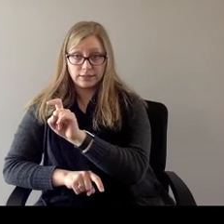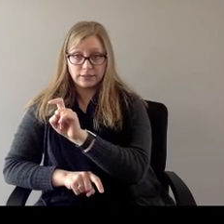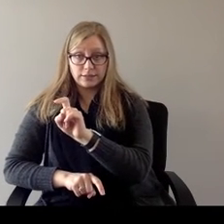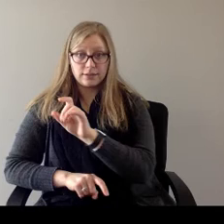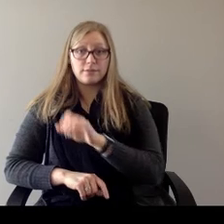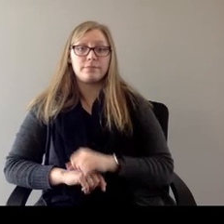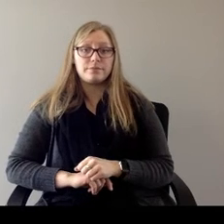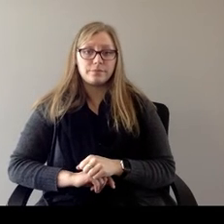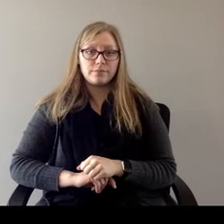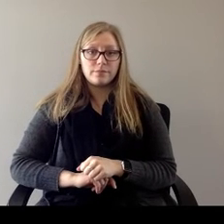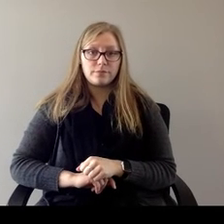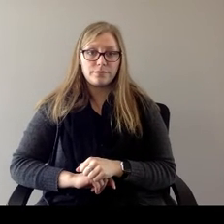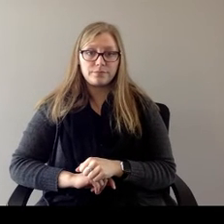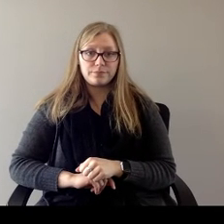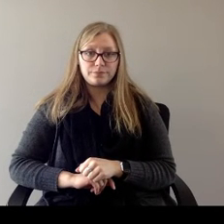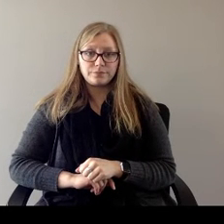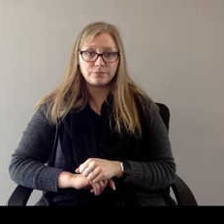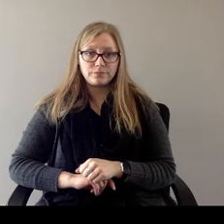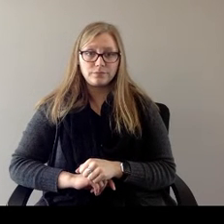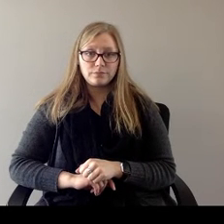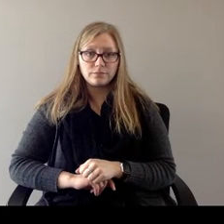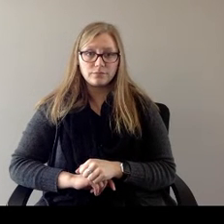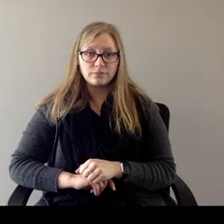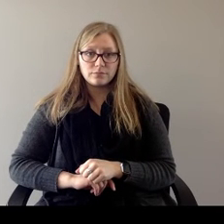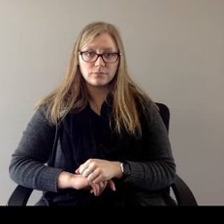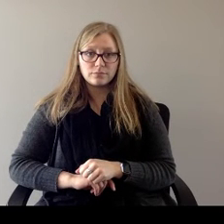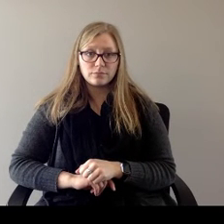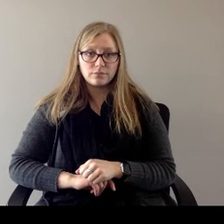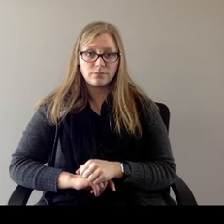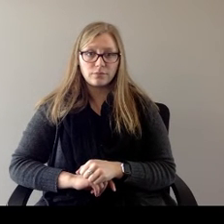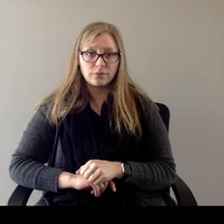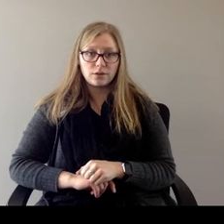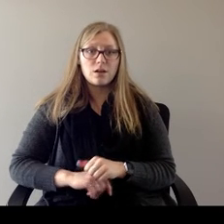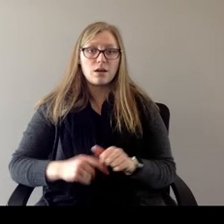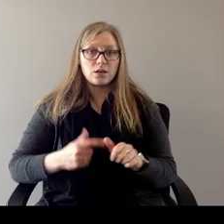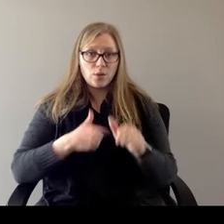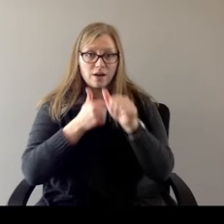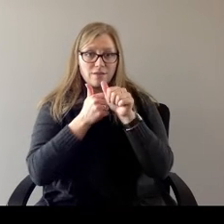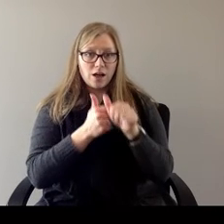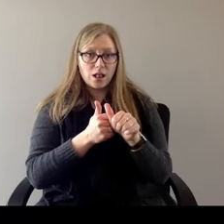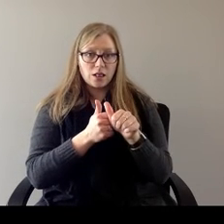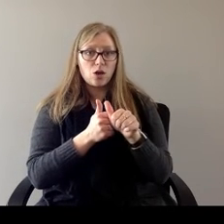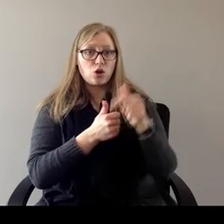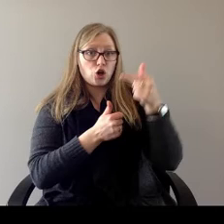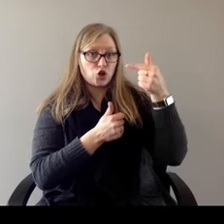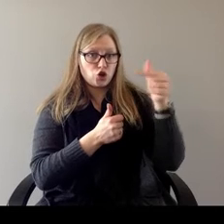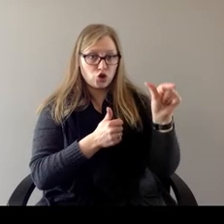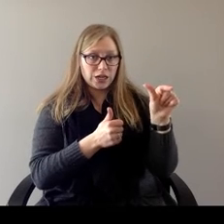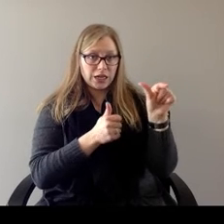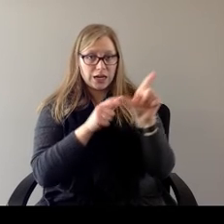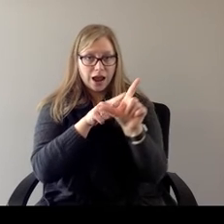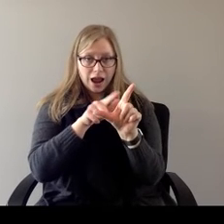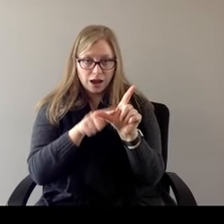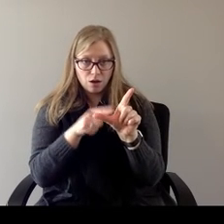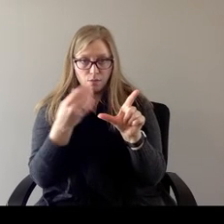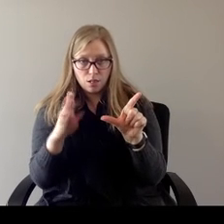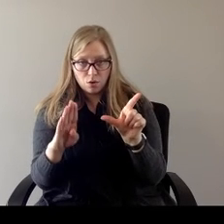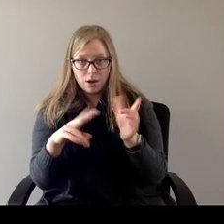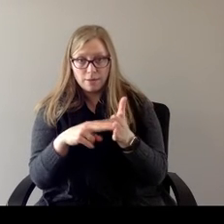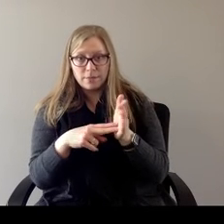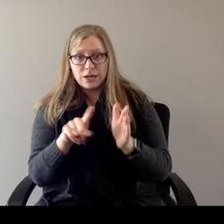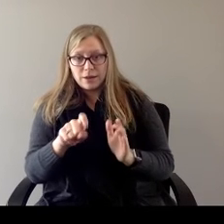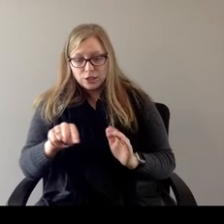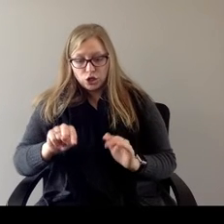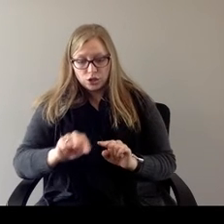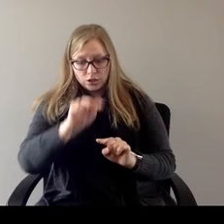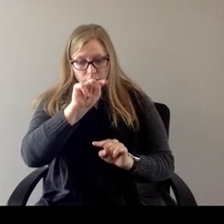when I did YZX, I went green, angle, blue. So I'm going to go green, angle, blue for the